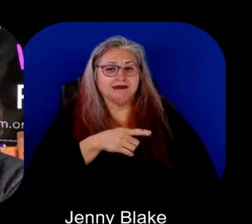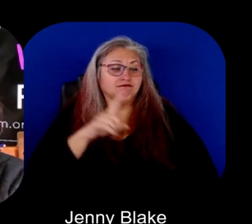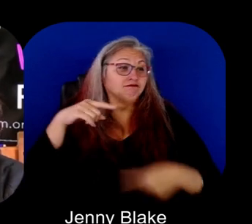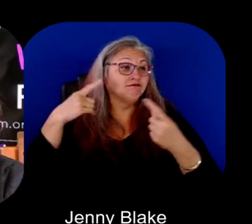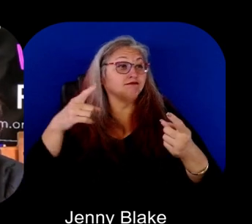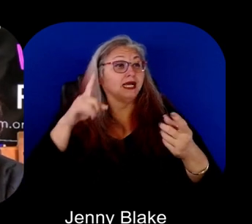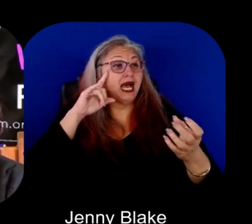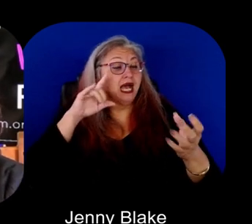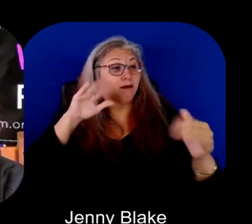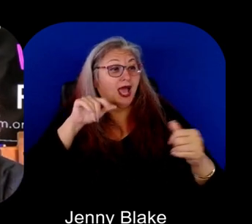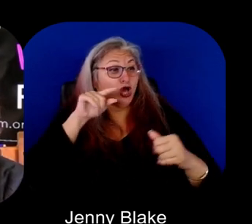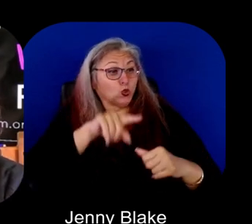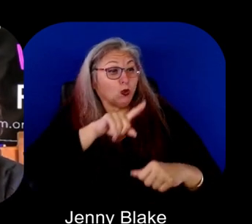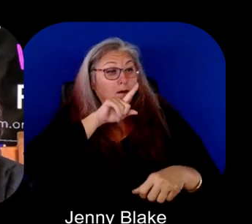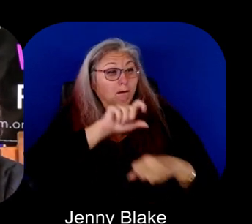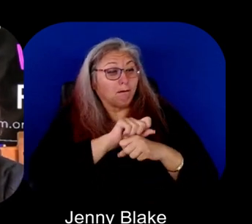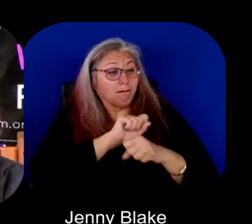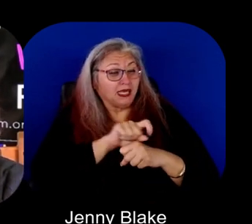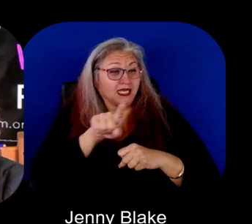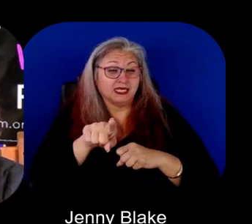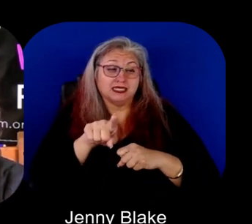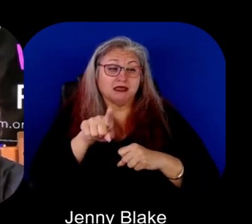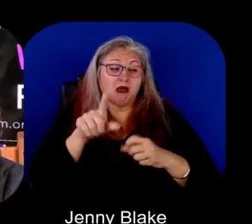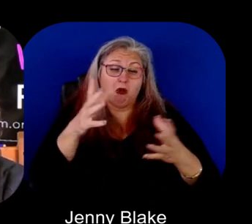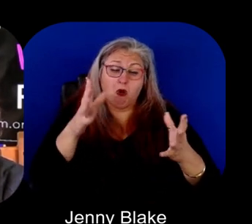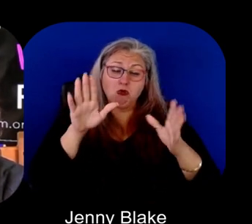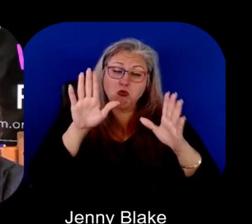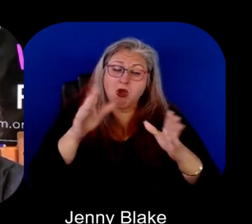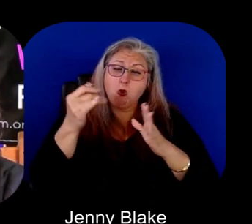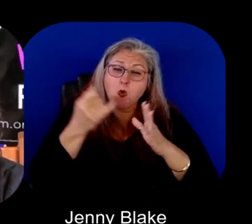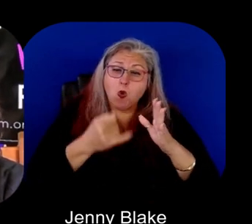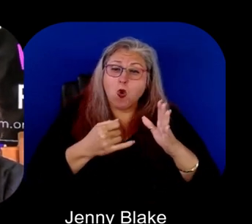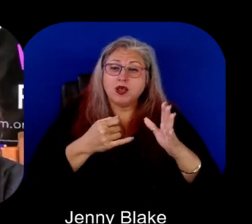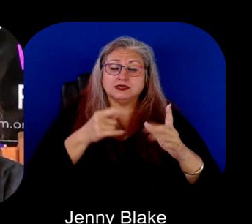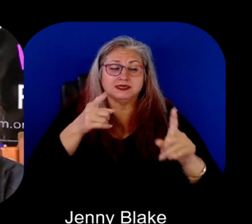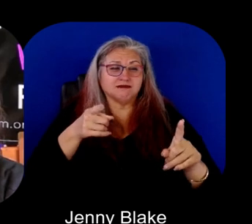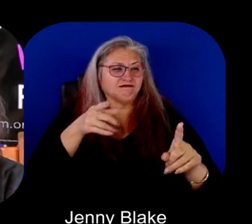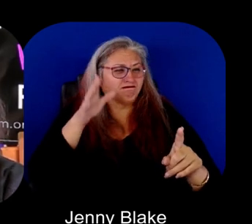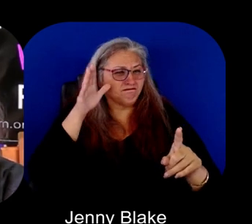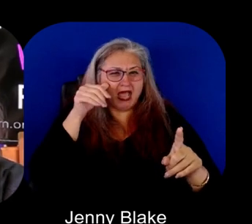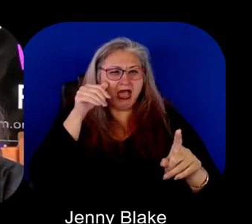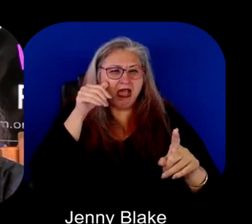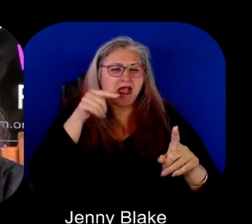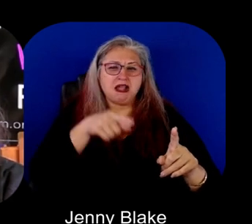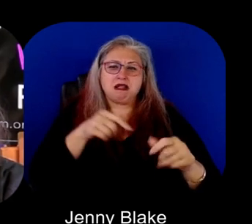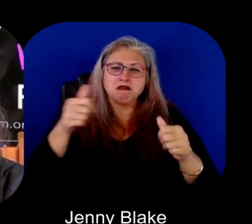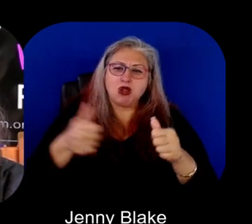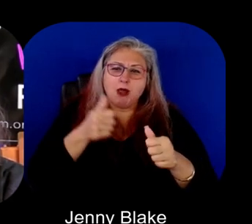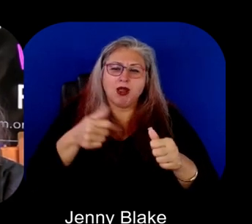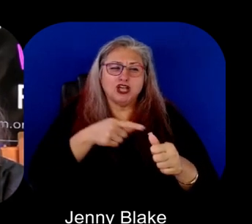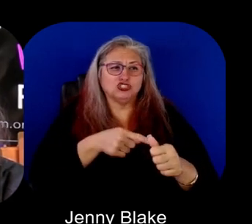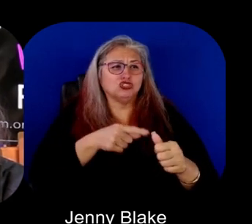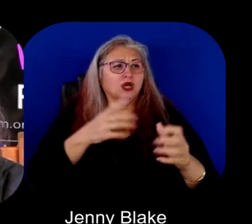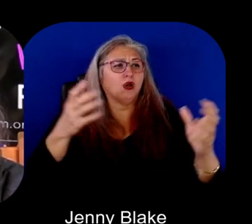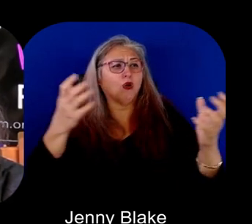never expected her to be such a passionate artist and that so determined and that she